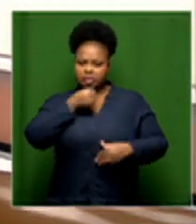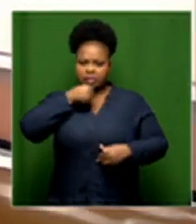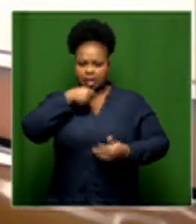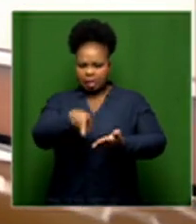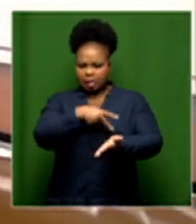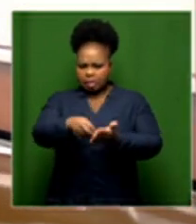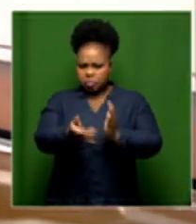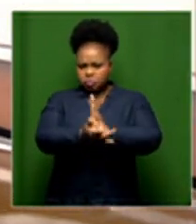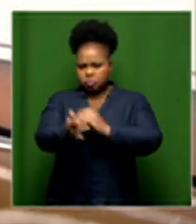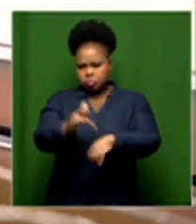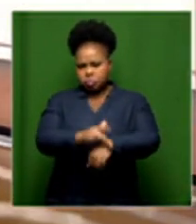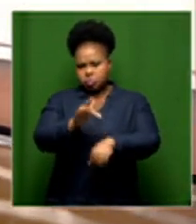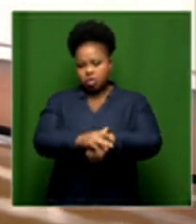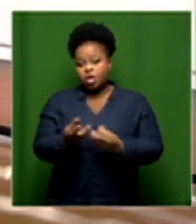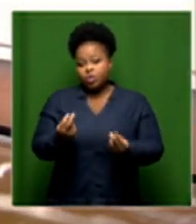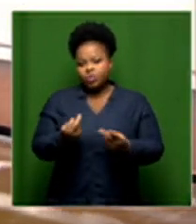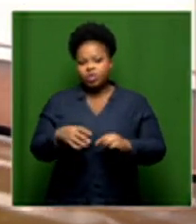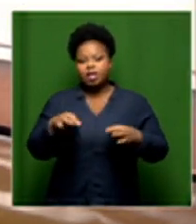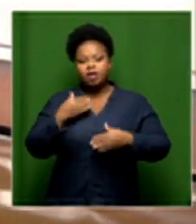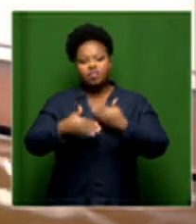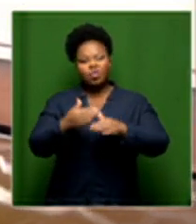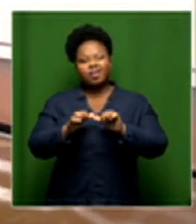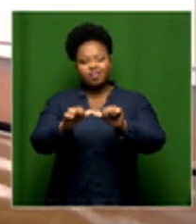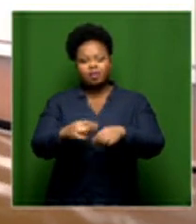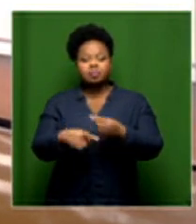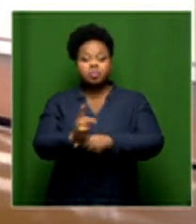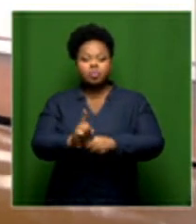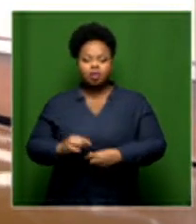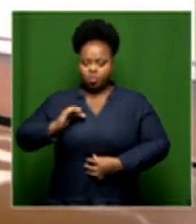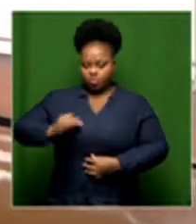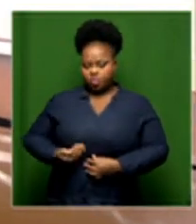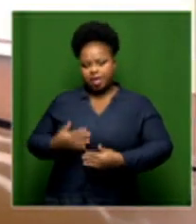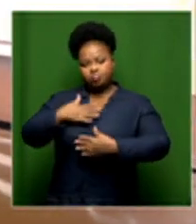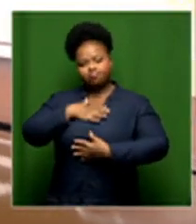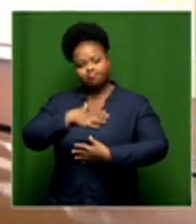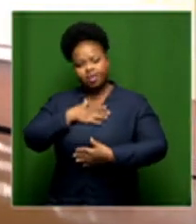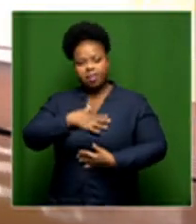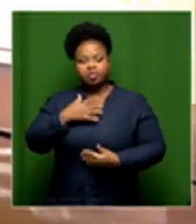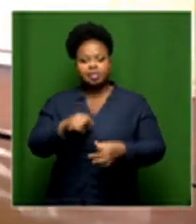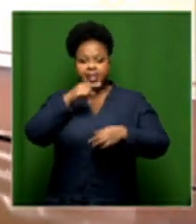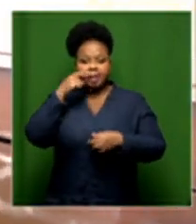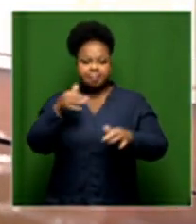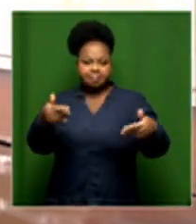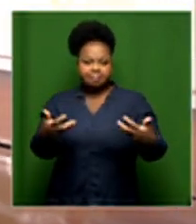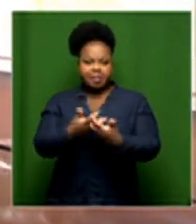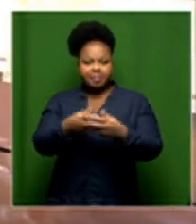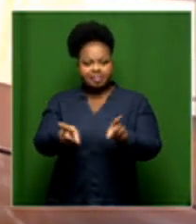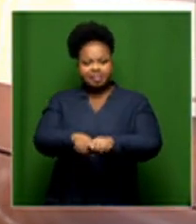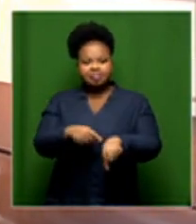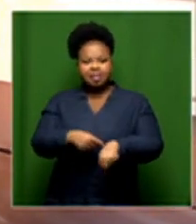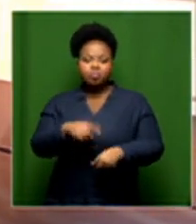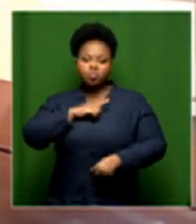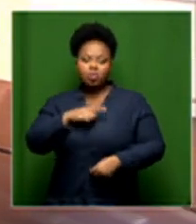and dance. His latest release, Forever, speaks about appreciating women. Now, the song's release coincides with the